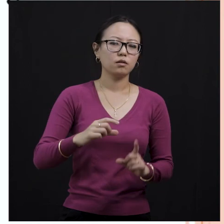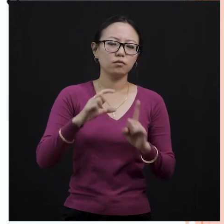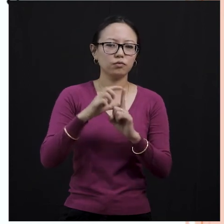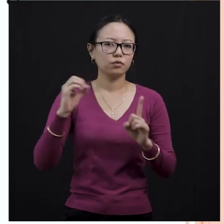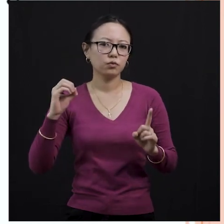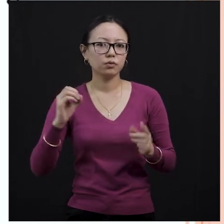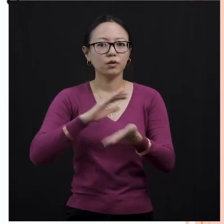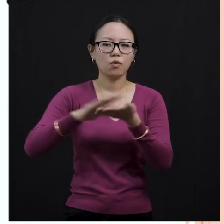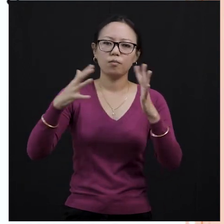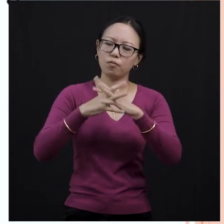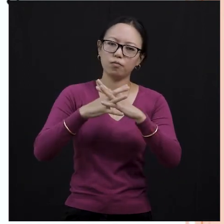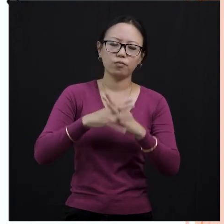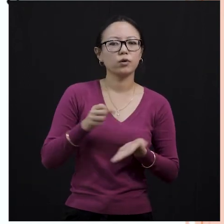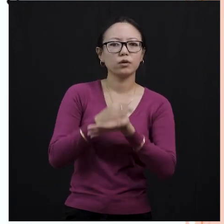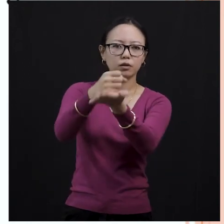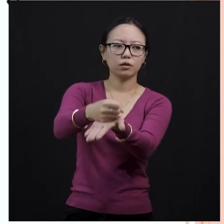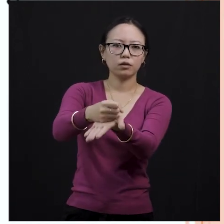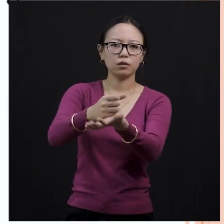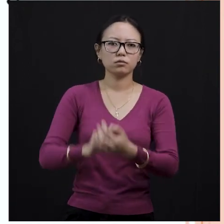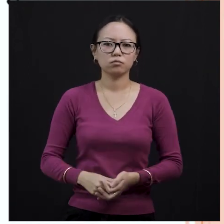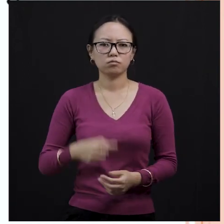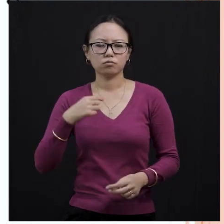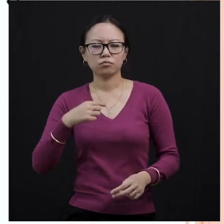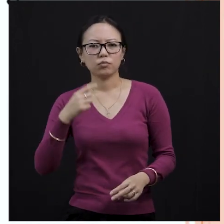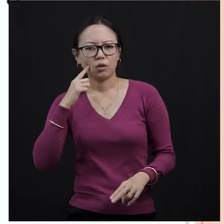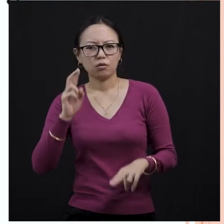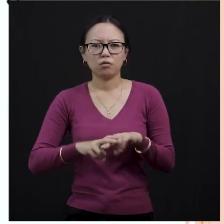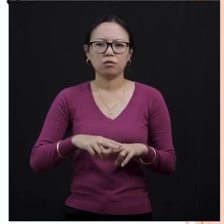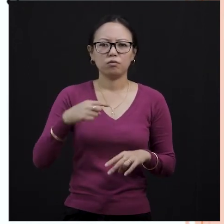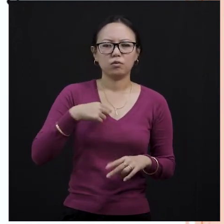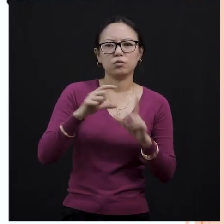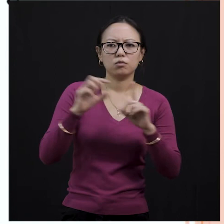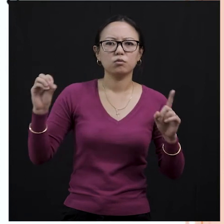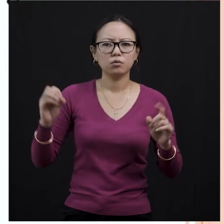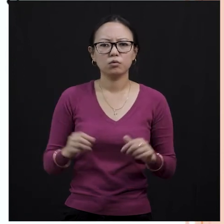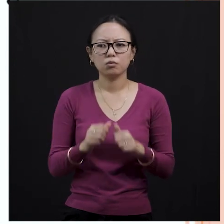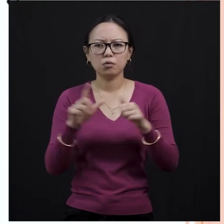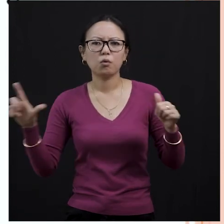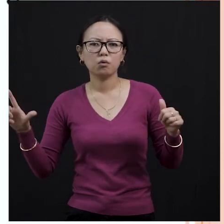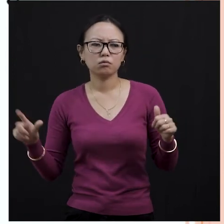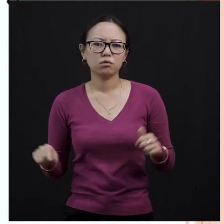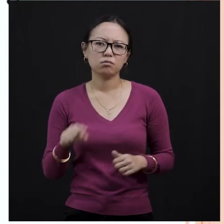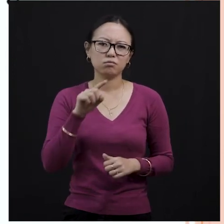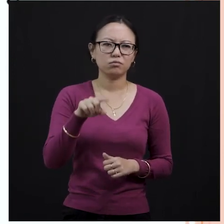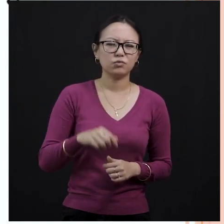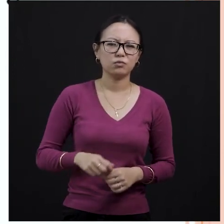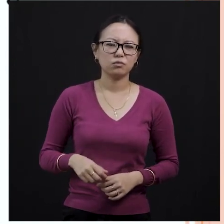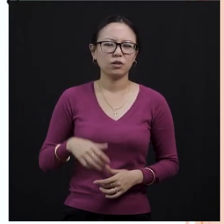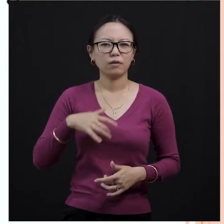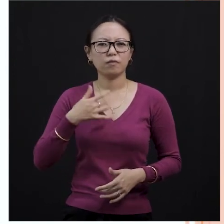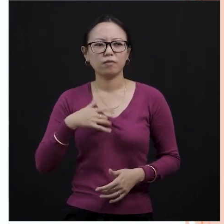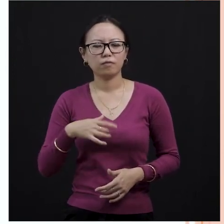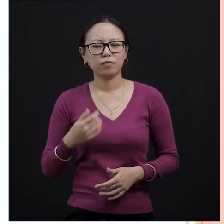here, you may find it very boring. Also, you may want to try it. So please do try the rest at home.